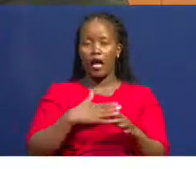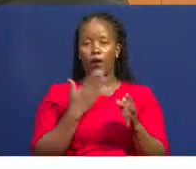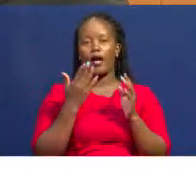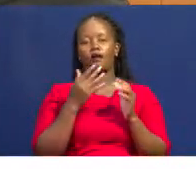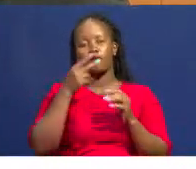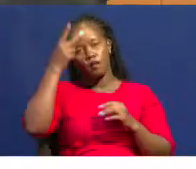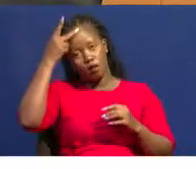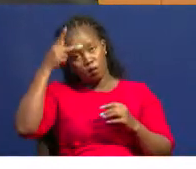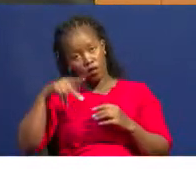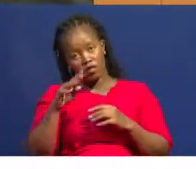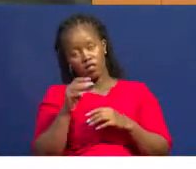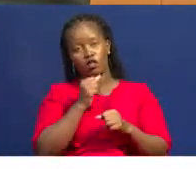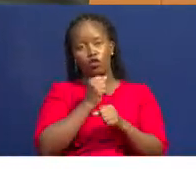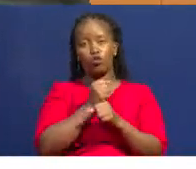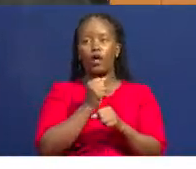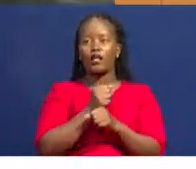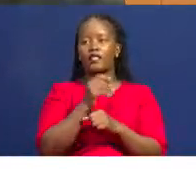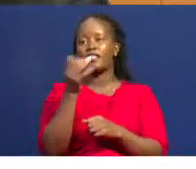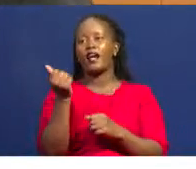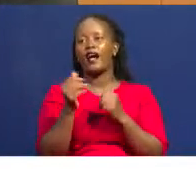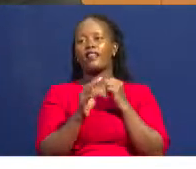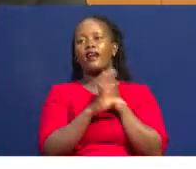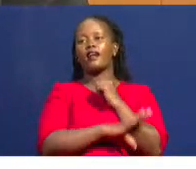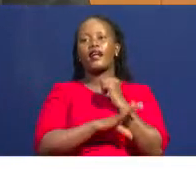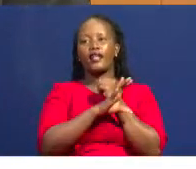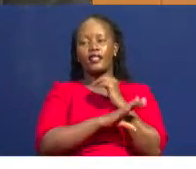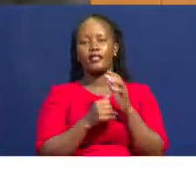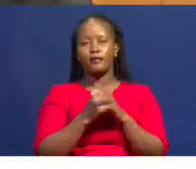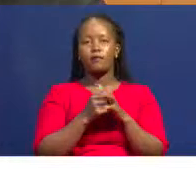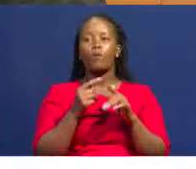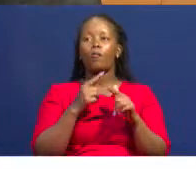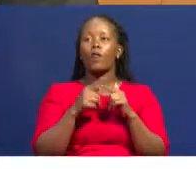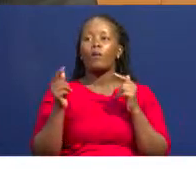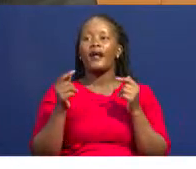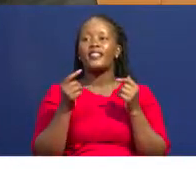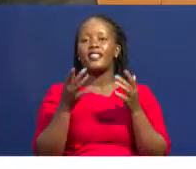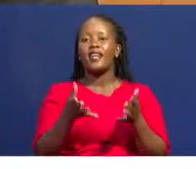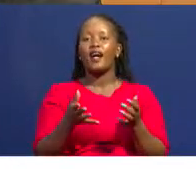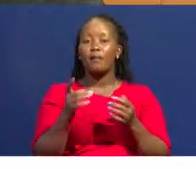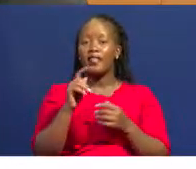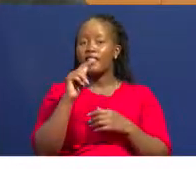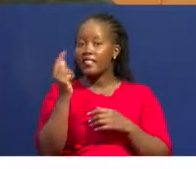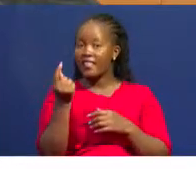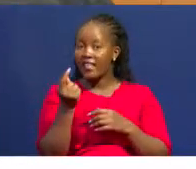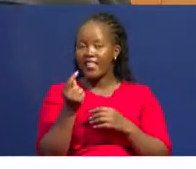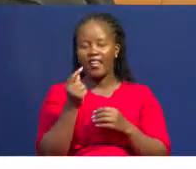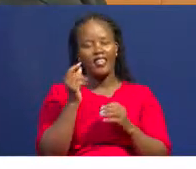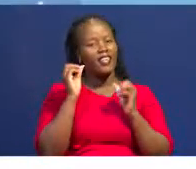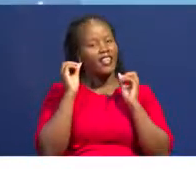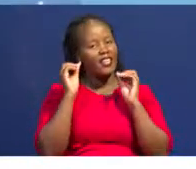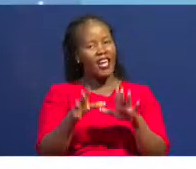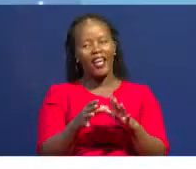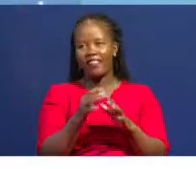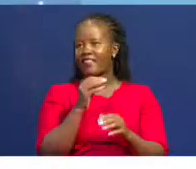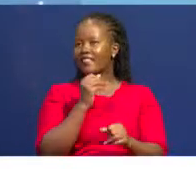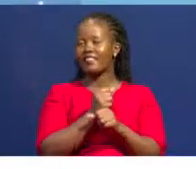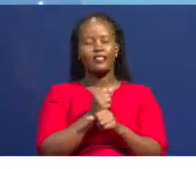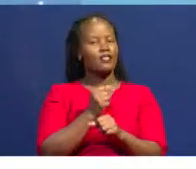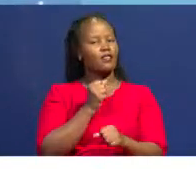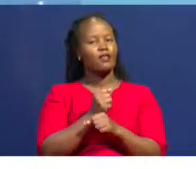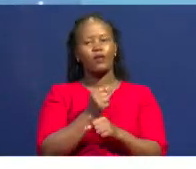country. That's one thing I want to tell you. But in our own country, nothing is working. We have an issue in implementing the policies.